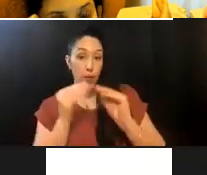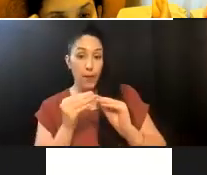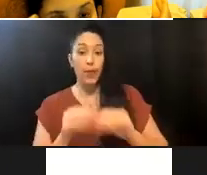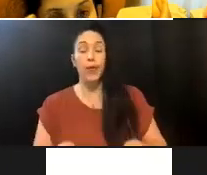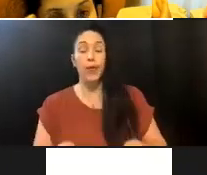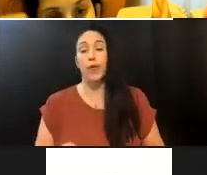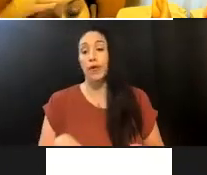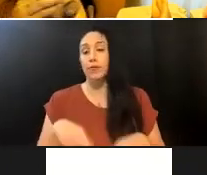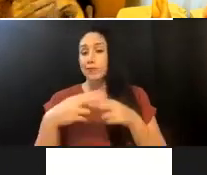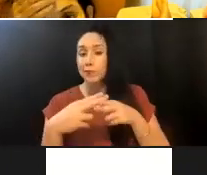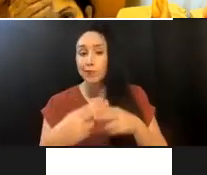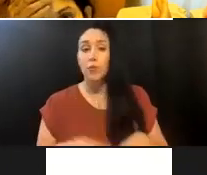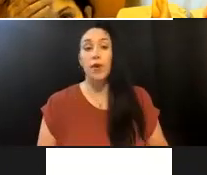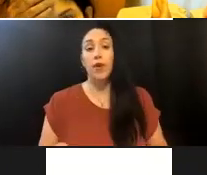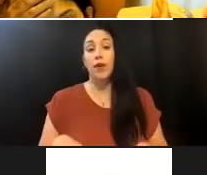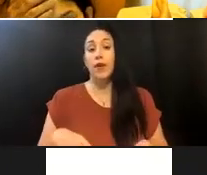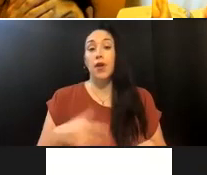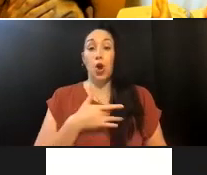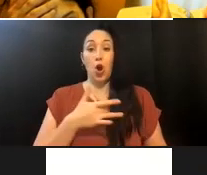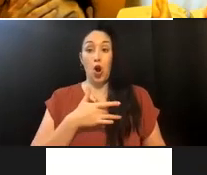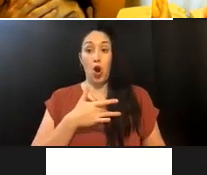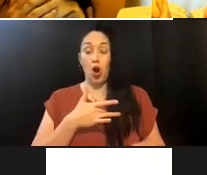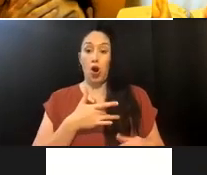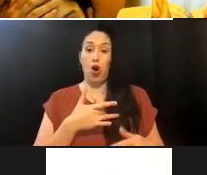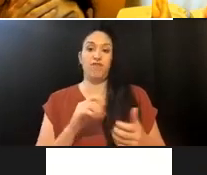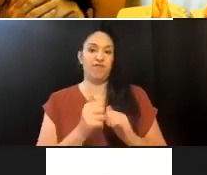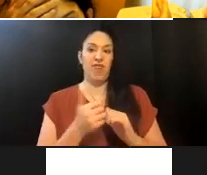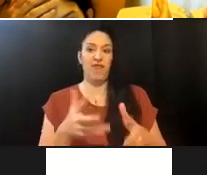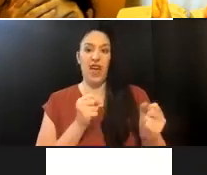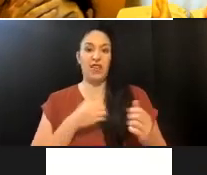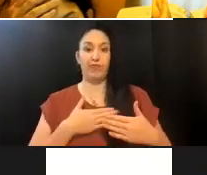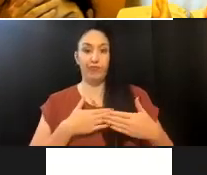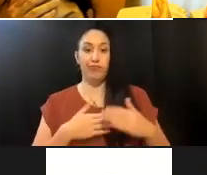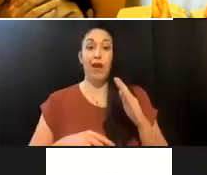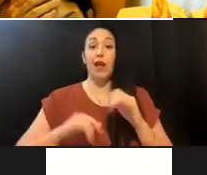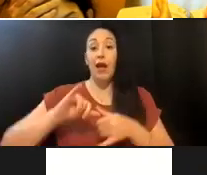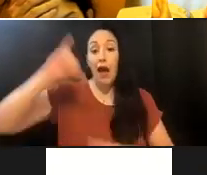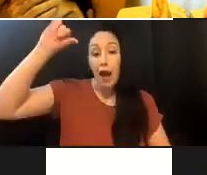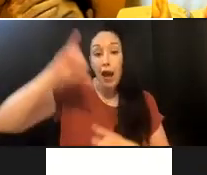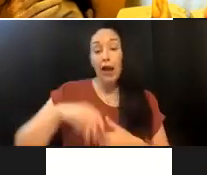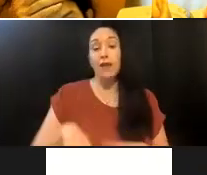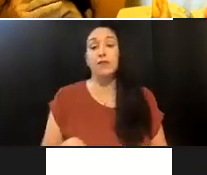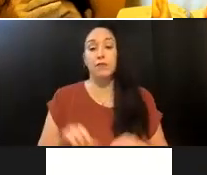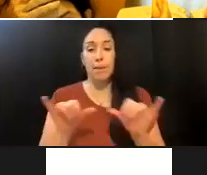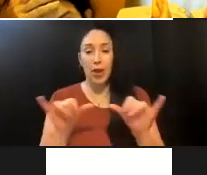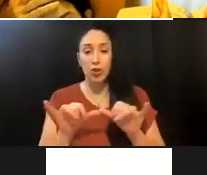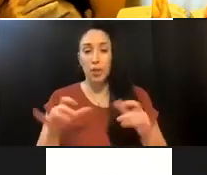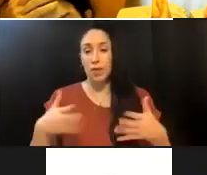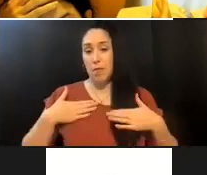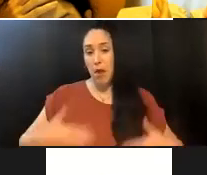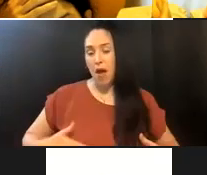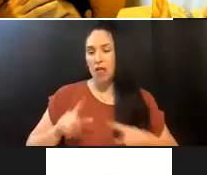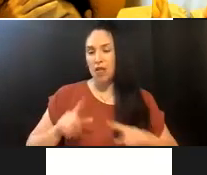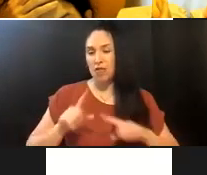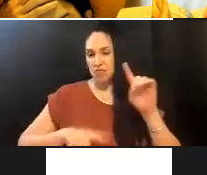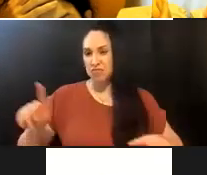mass index, heart rate, height, hip circumference, waist circumference, and weight. So they do all these on site, and I'll be talking